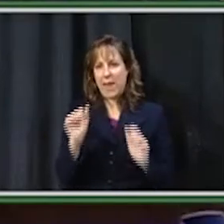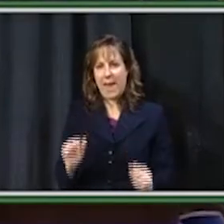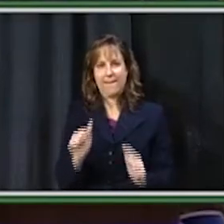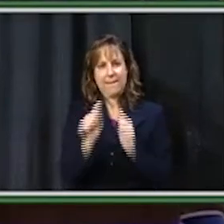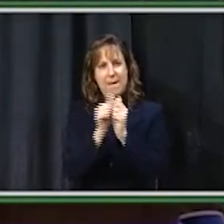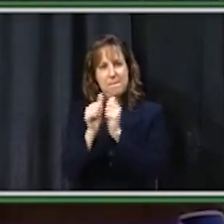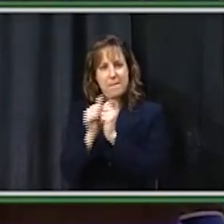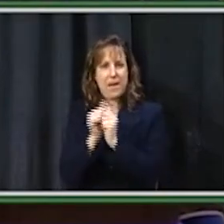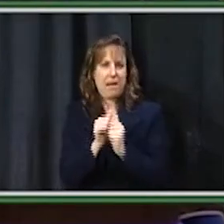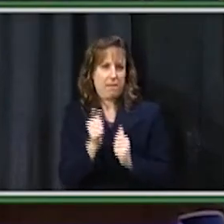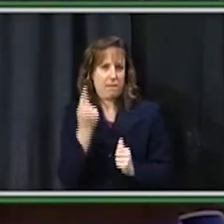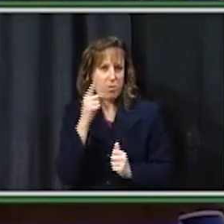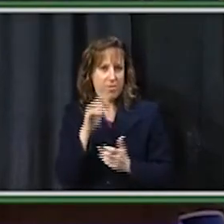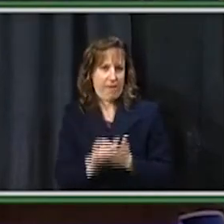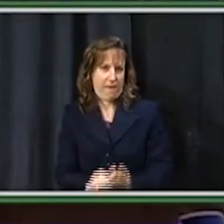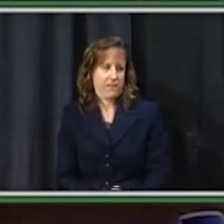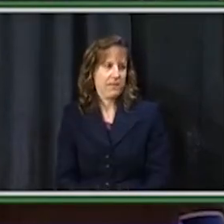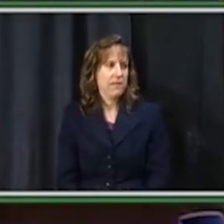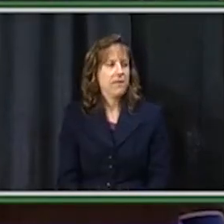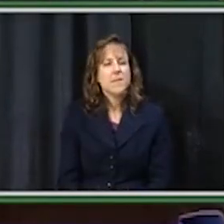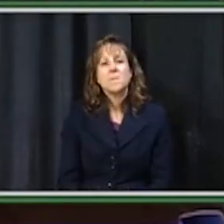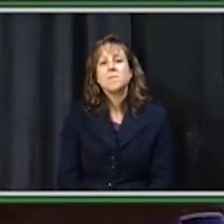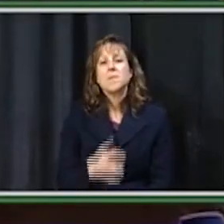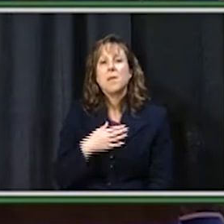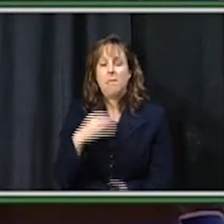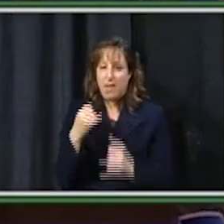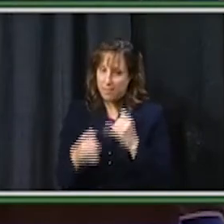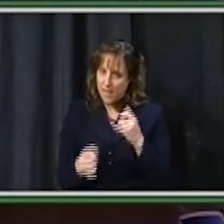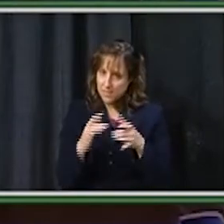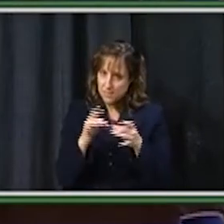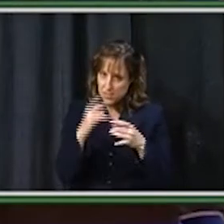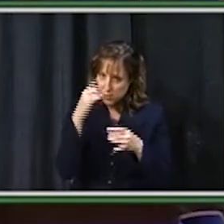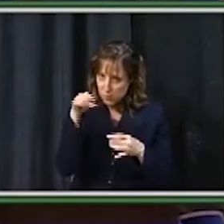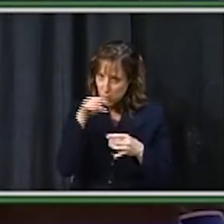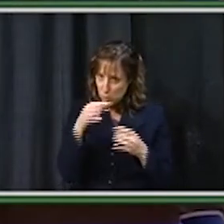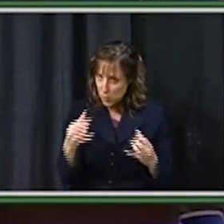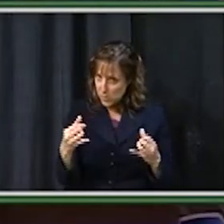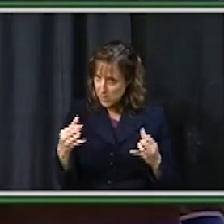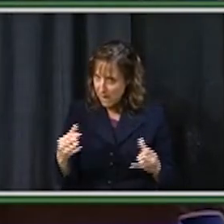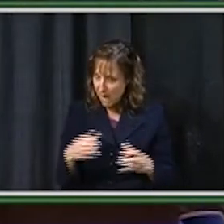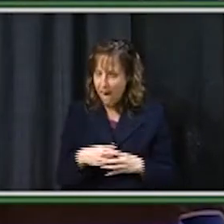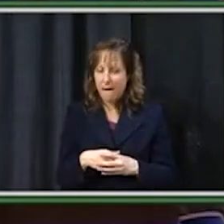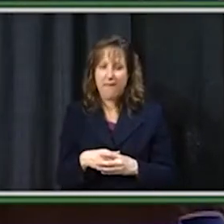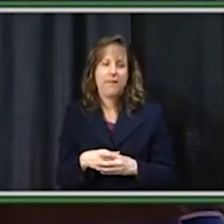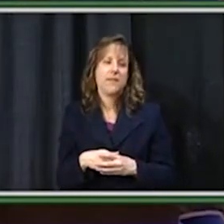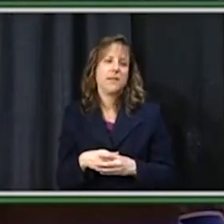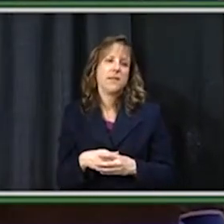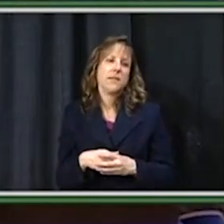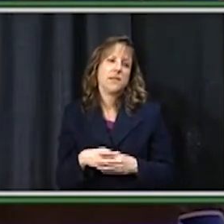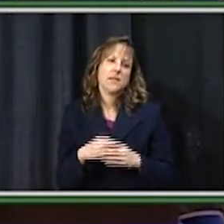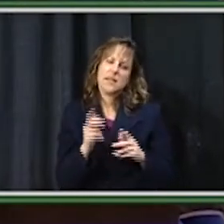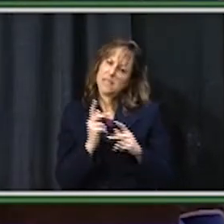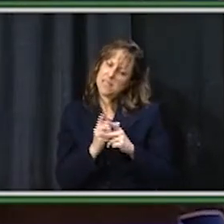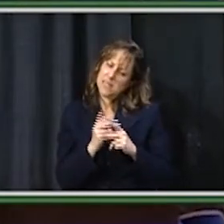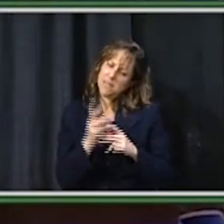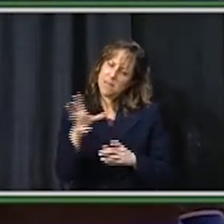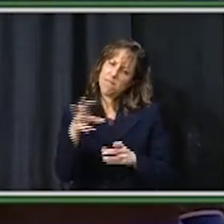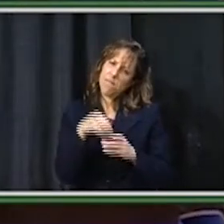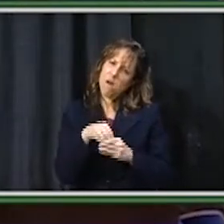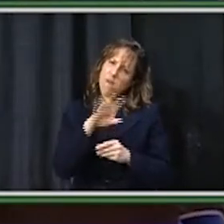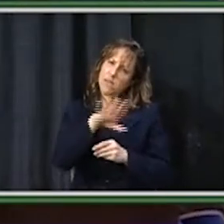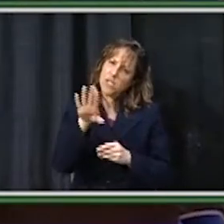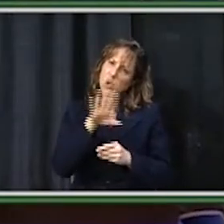in that respect. My final message to you today is to appeal to you to stay involved in your